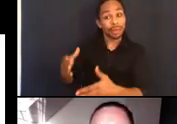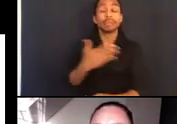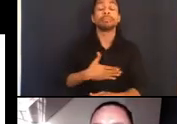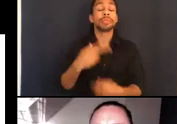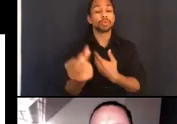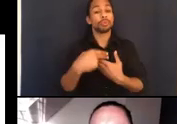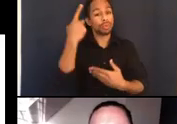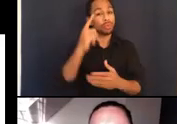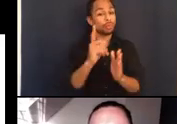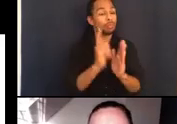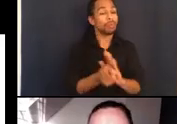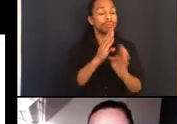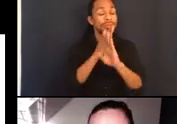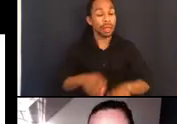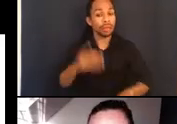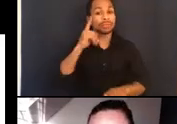for those who've died of COVID.